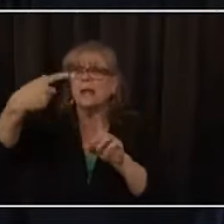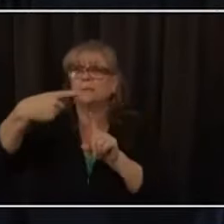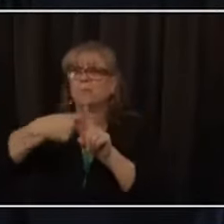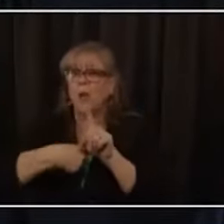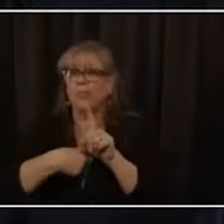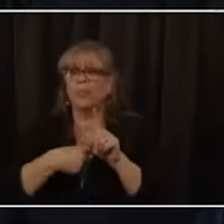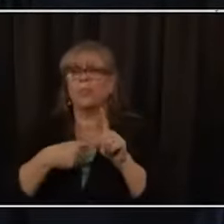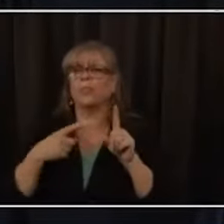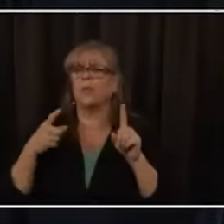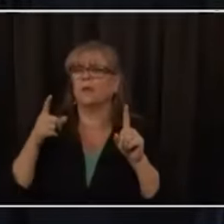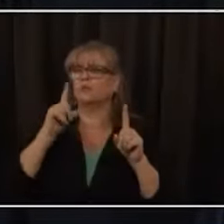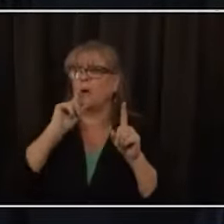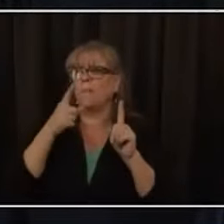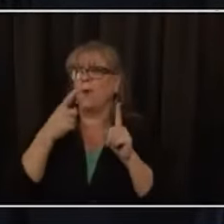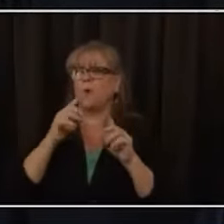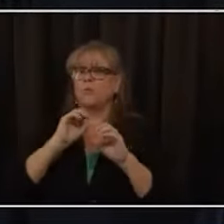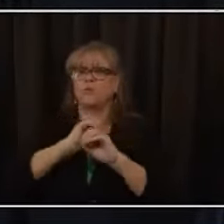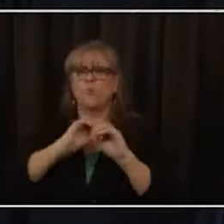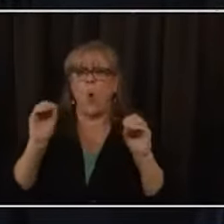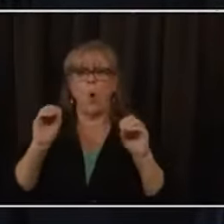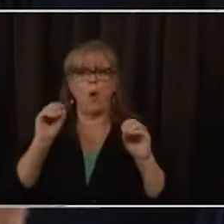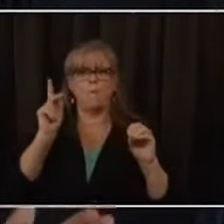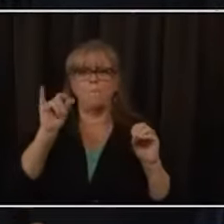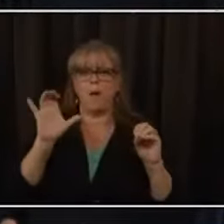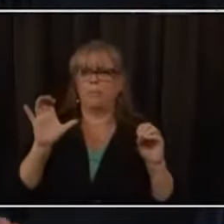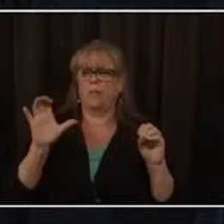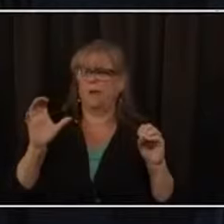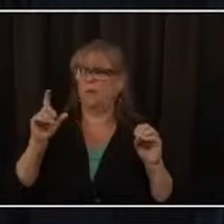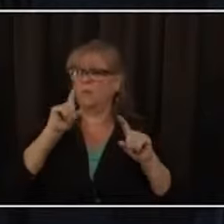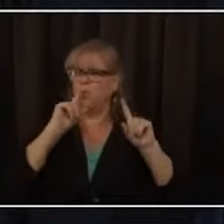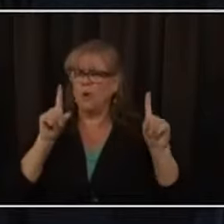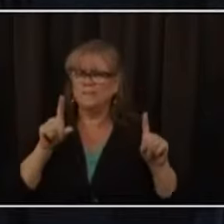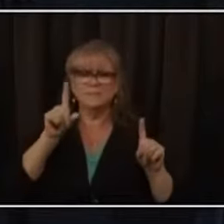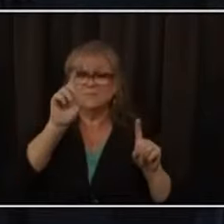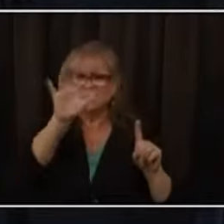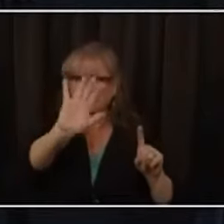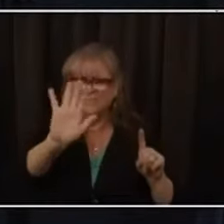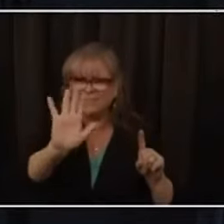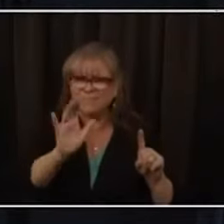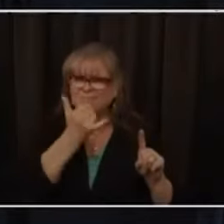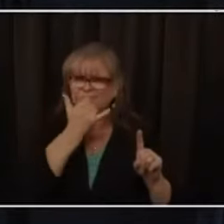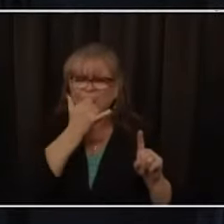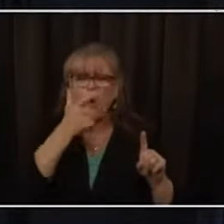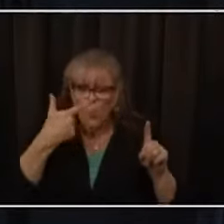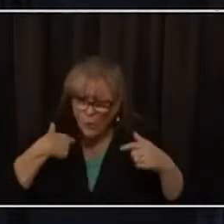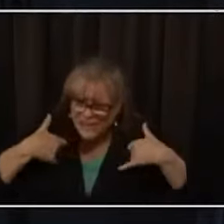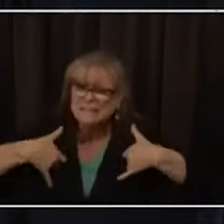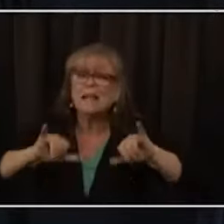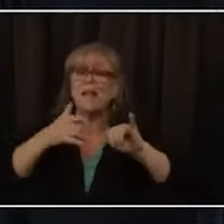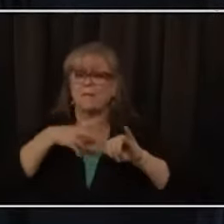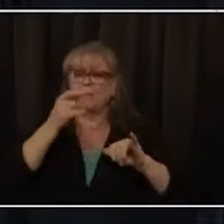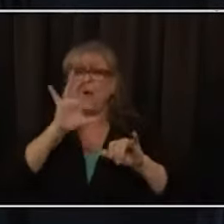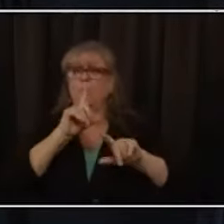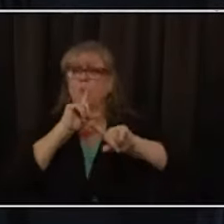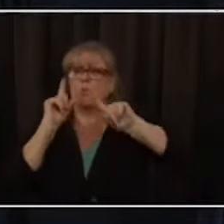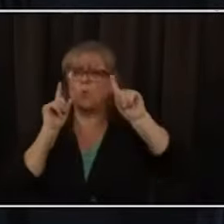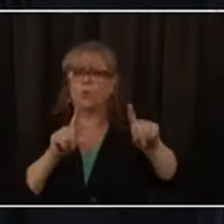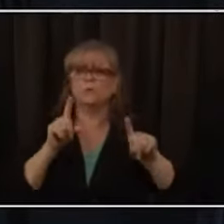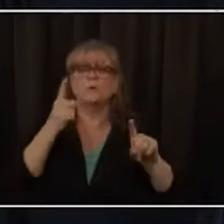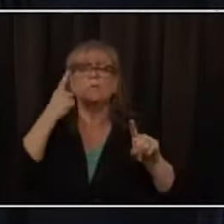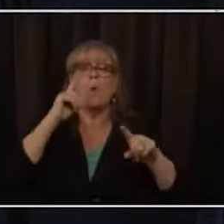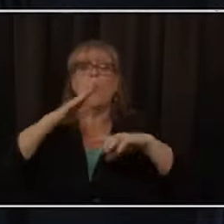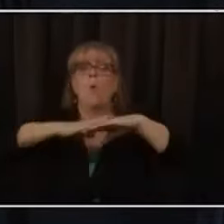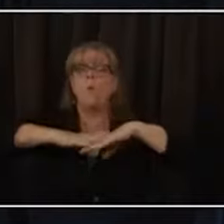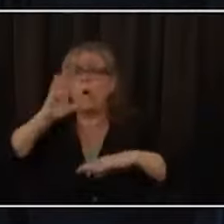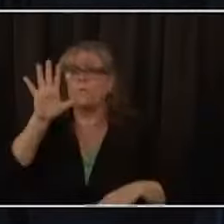wasn't going to be a public health order. There is very much a public health order, not just the mask one. Events of more than 500 people and large indoor